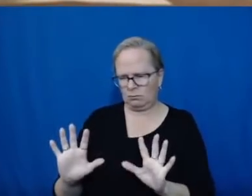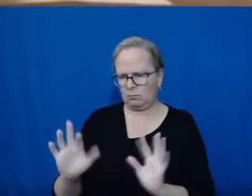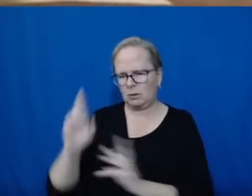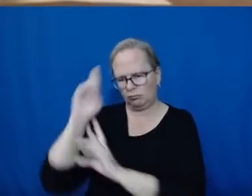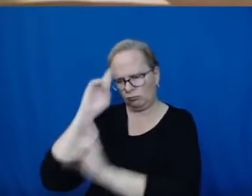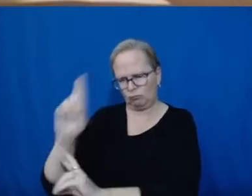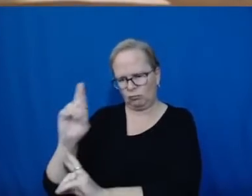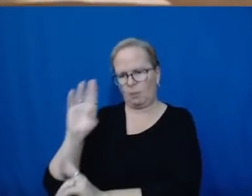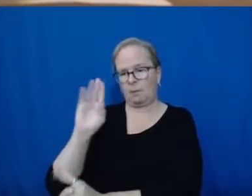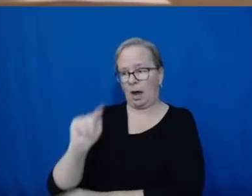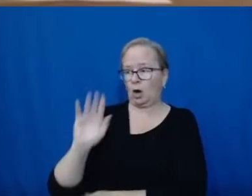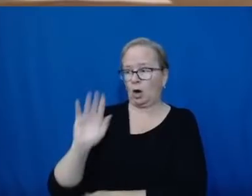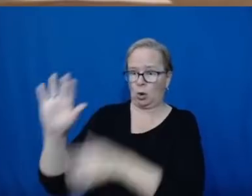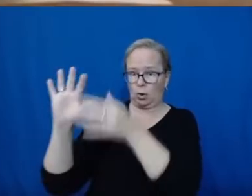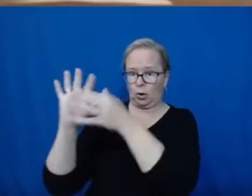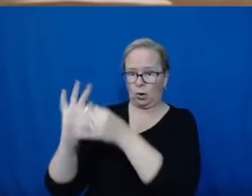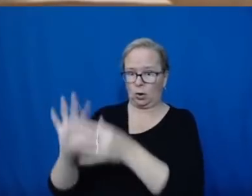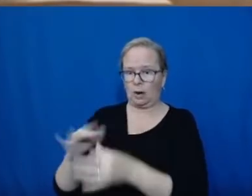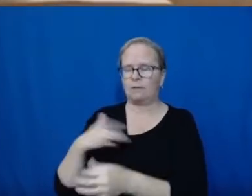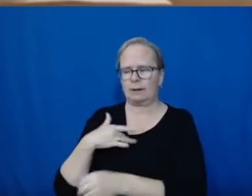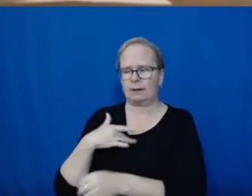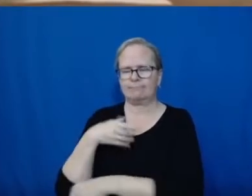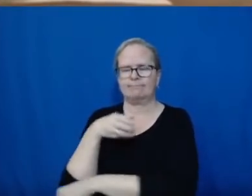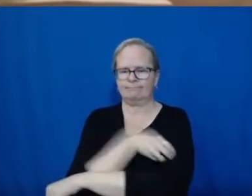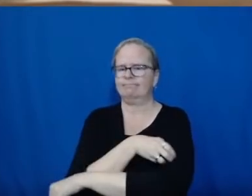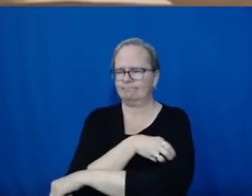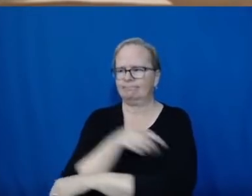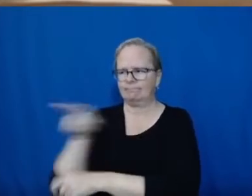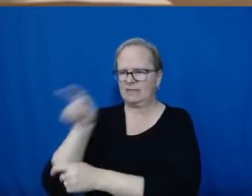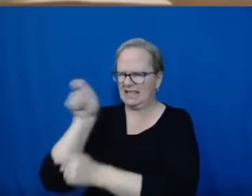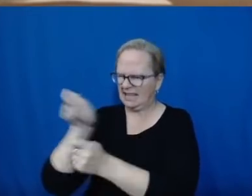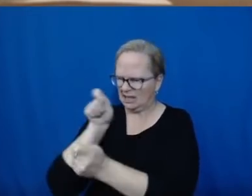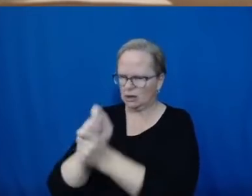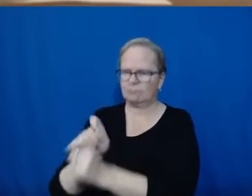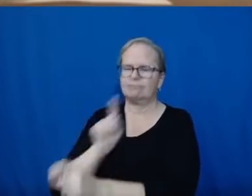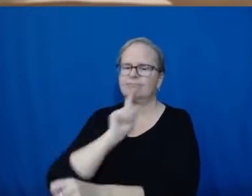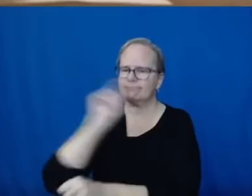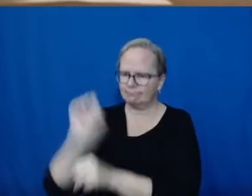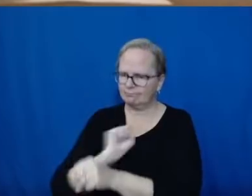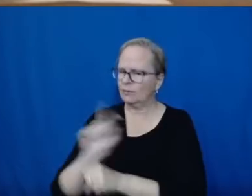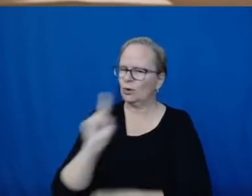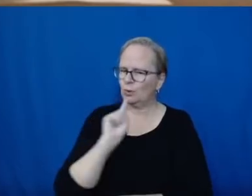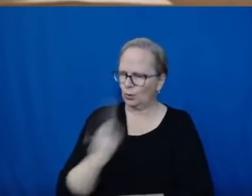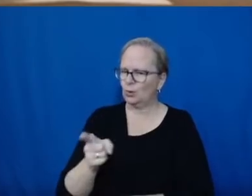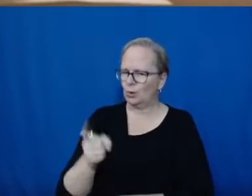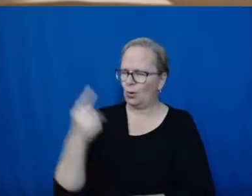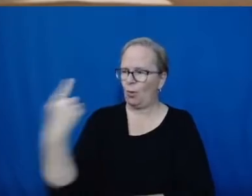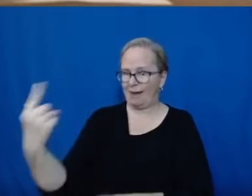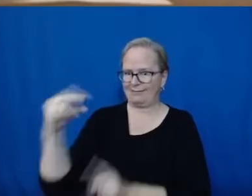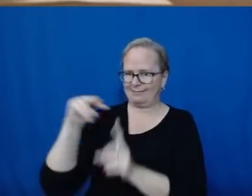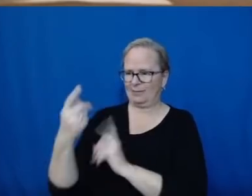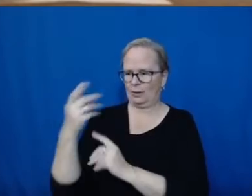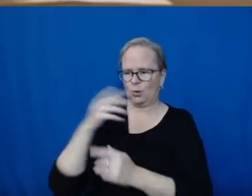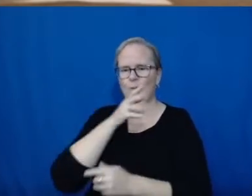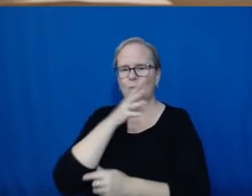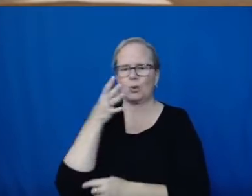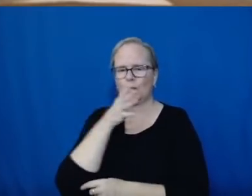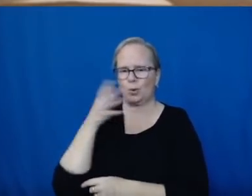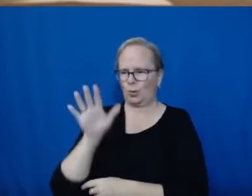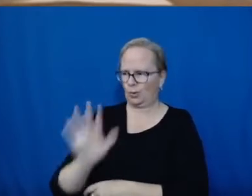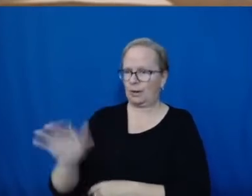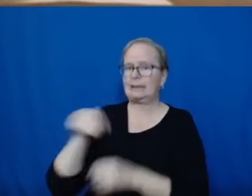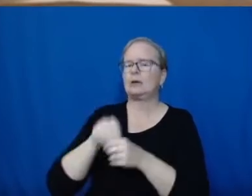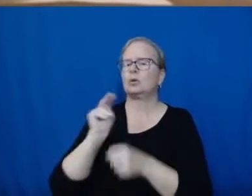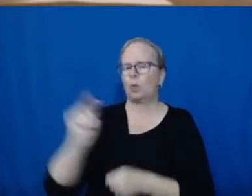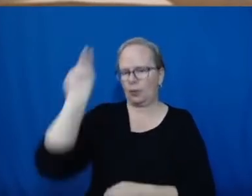that the words that she say are accurate and true, and that she truly represents one view of rural healthcare